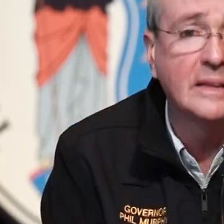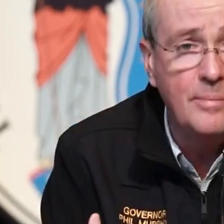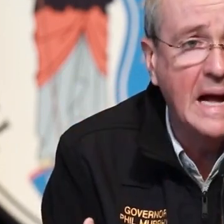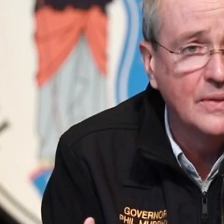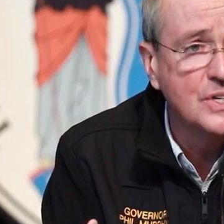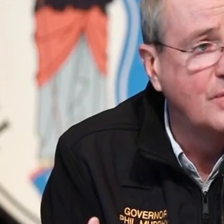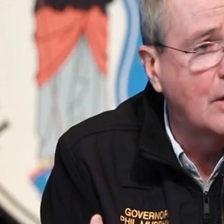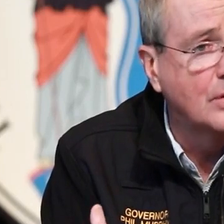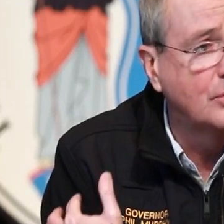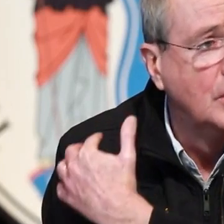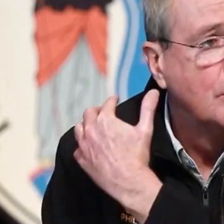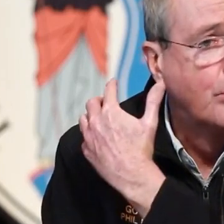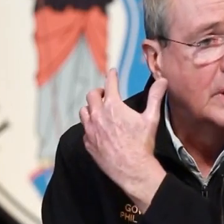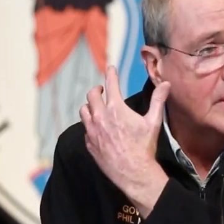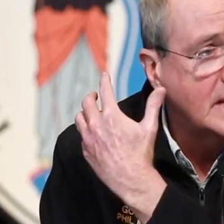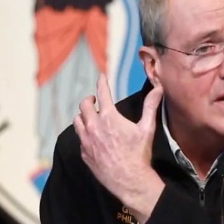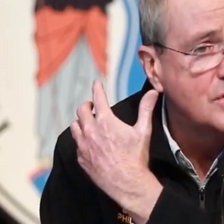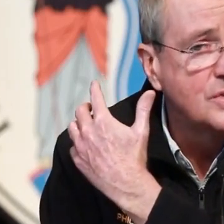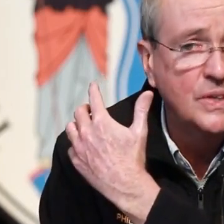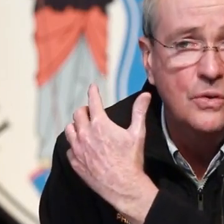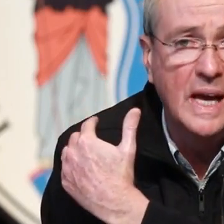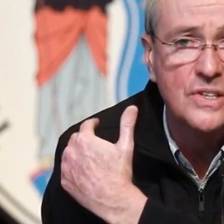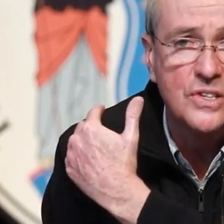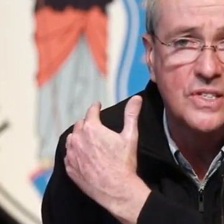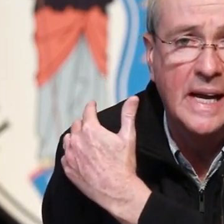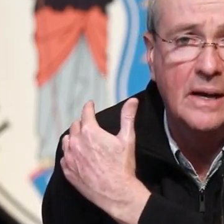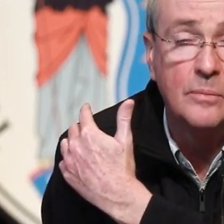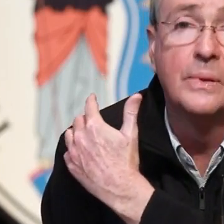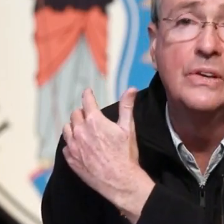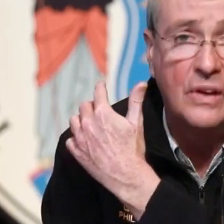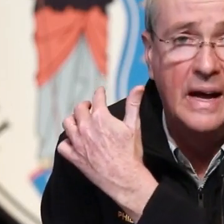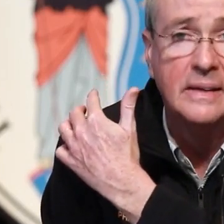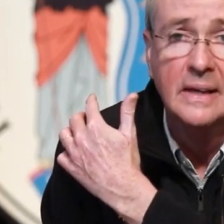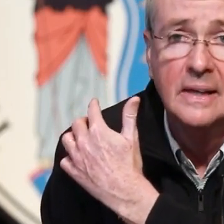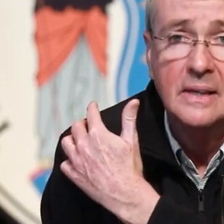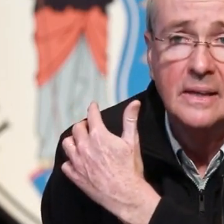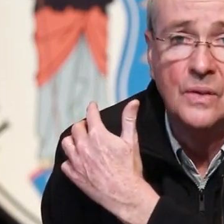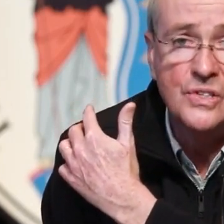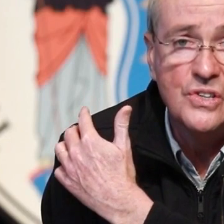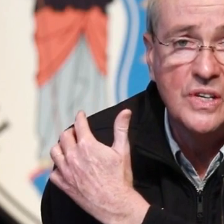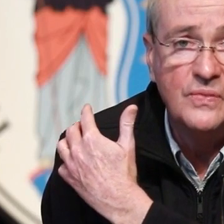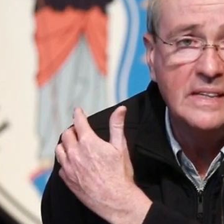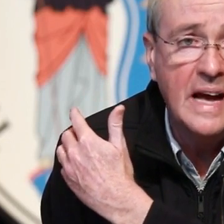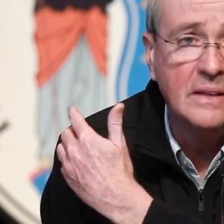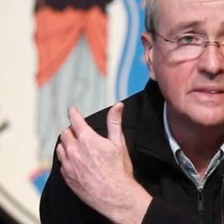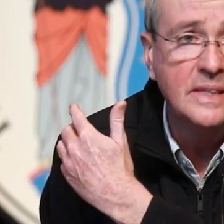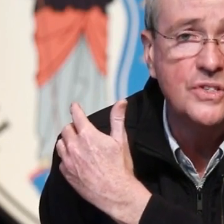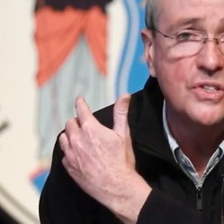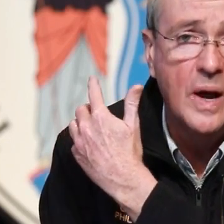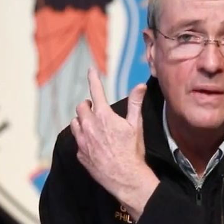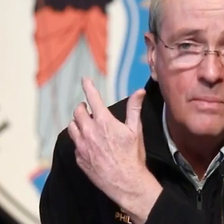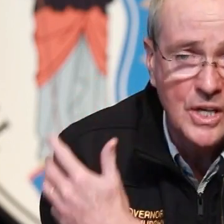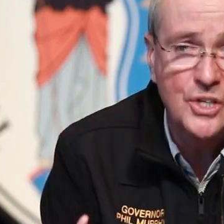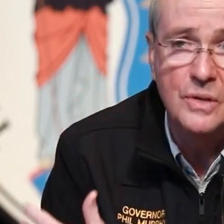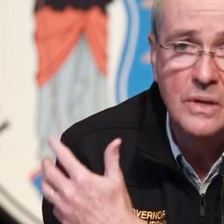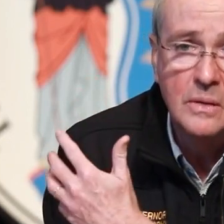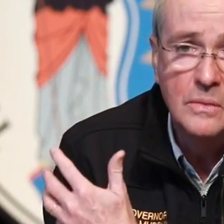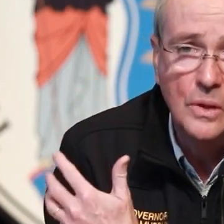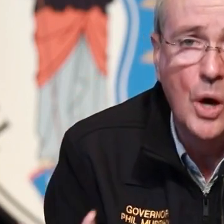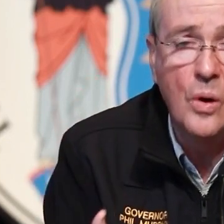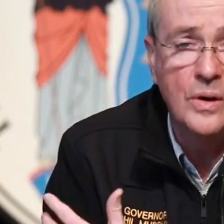crack the back of this virus, bring the cases, the new cases down, and please God, illnesses and fatalities to a